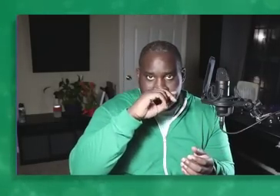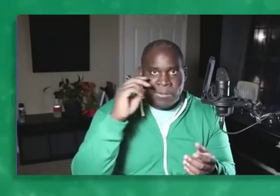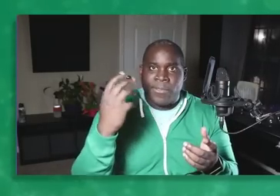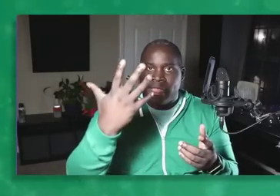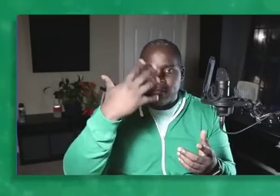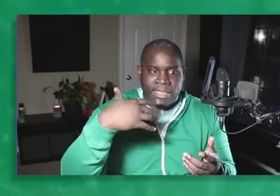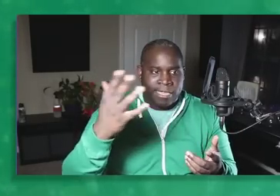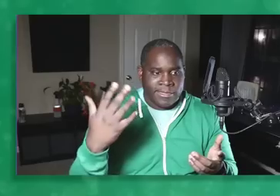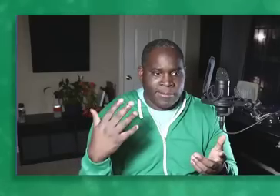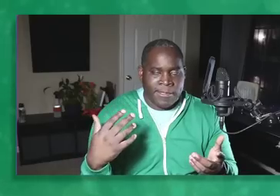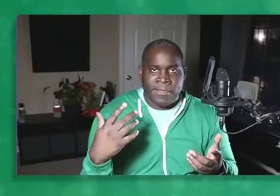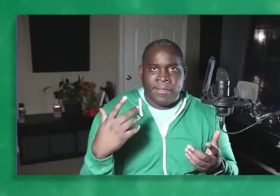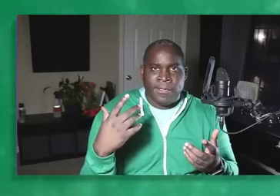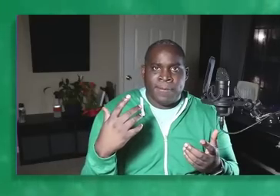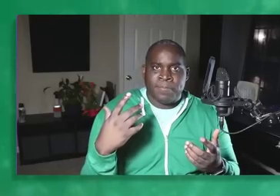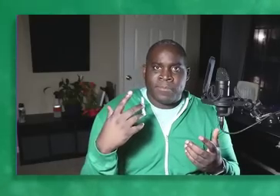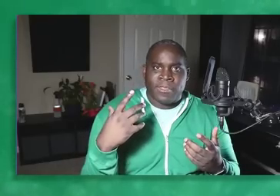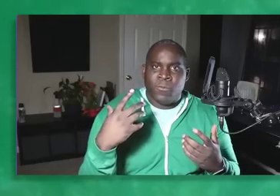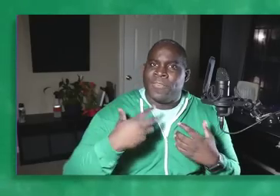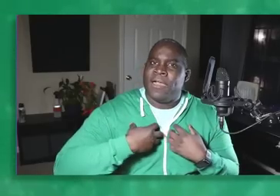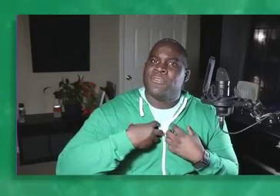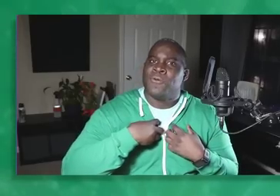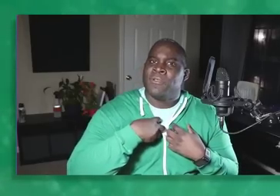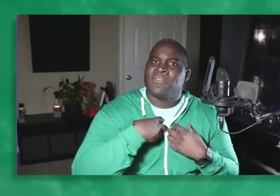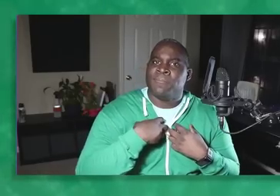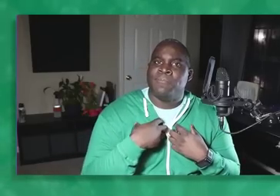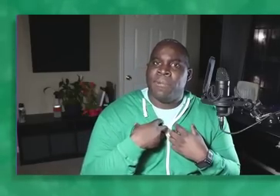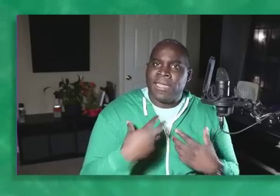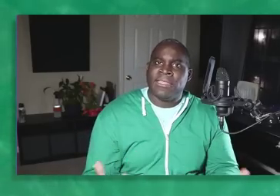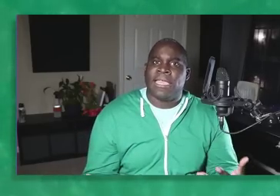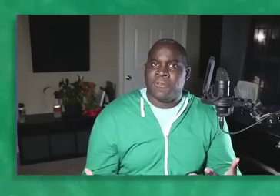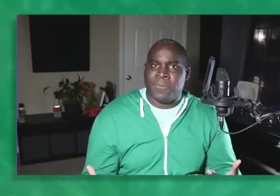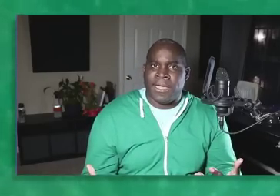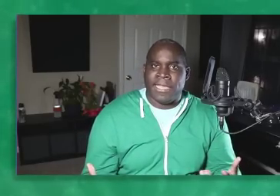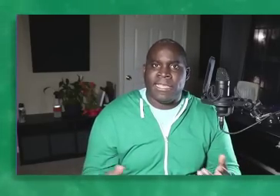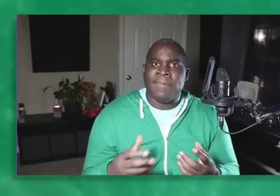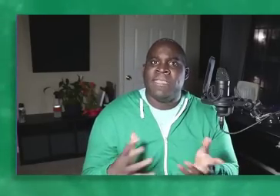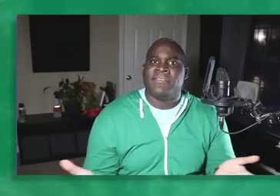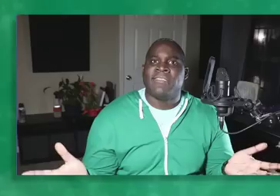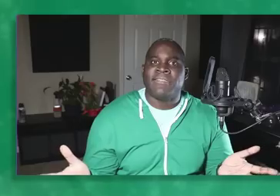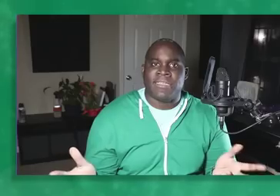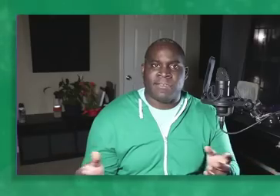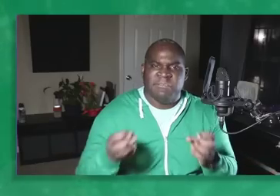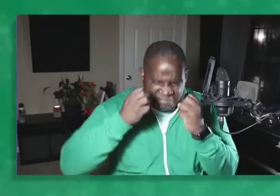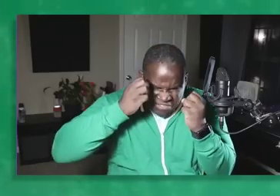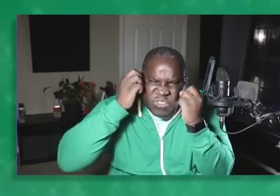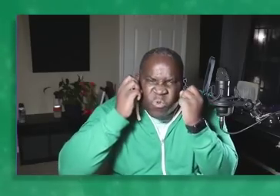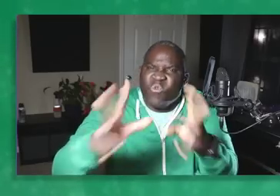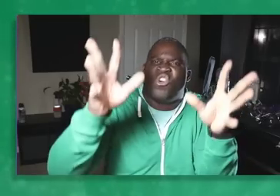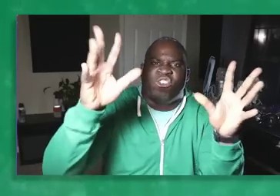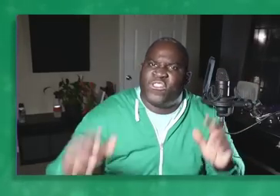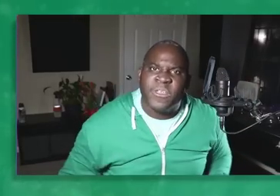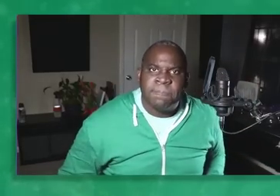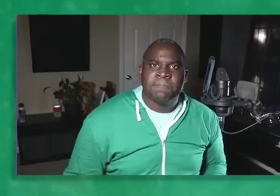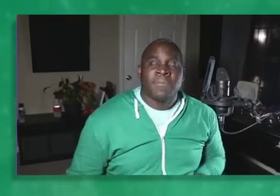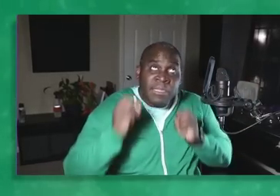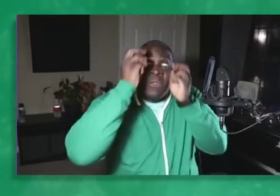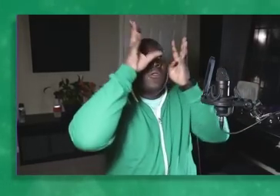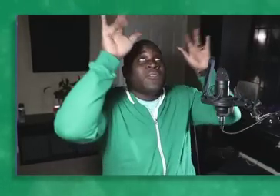sign, but without, like, without throwing some body language behind it, it means nothing. It's the